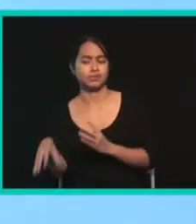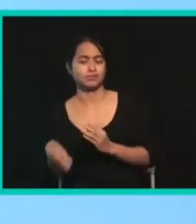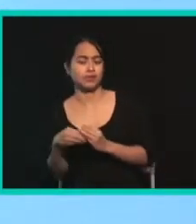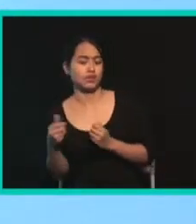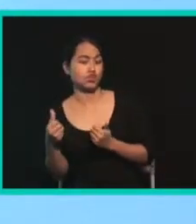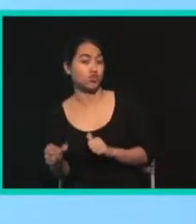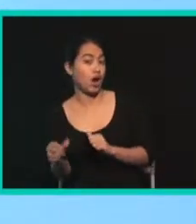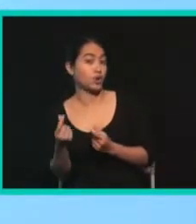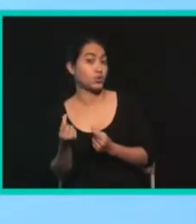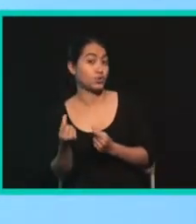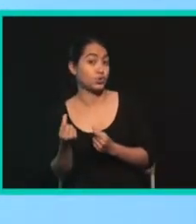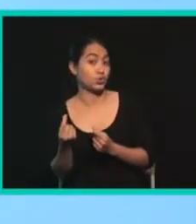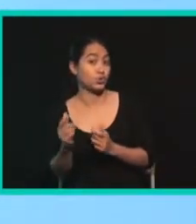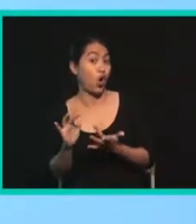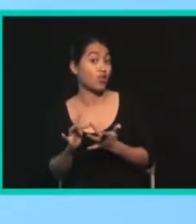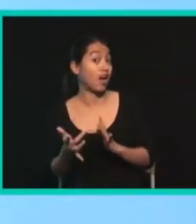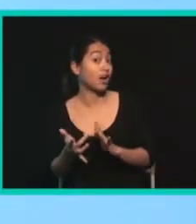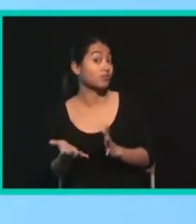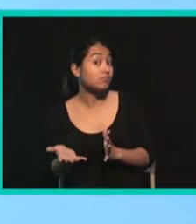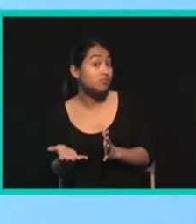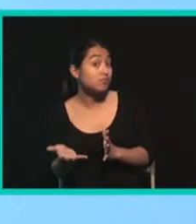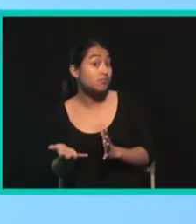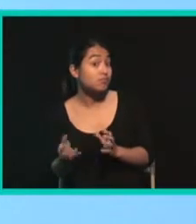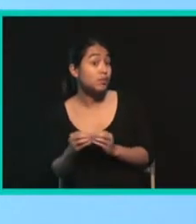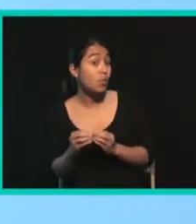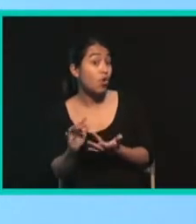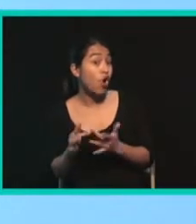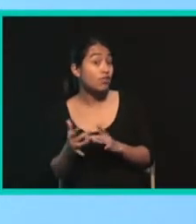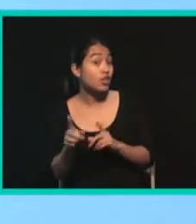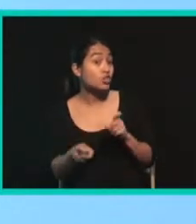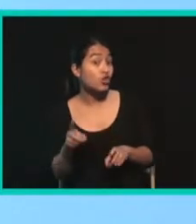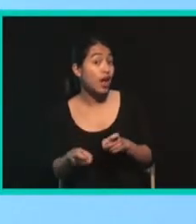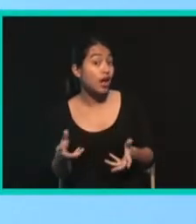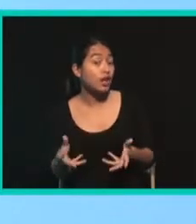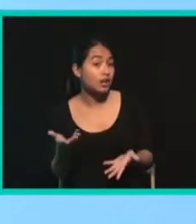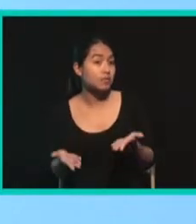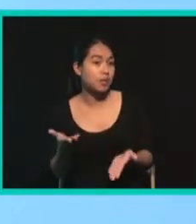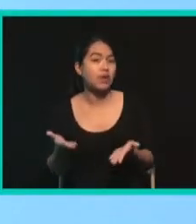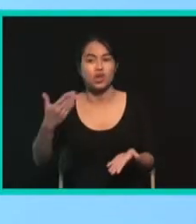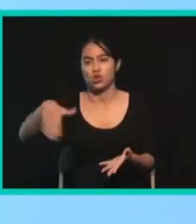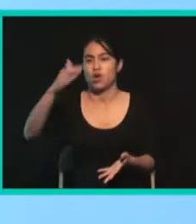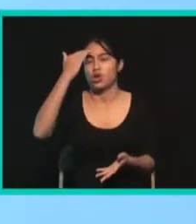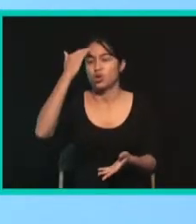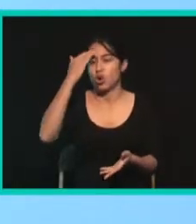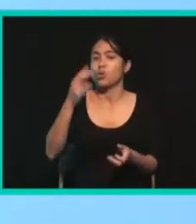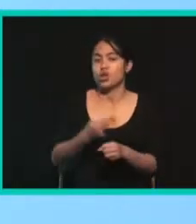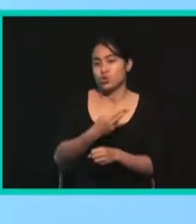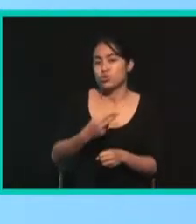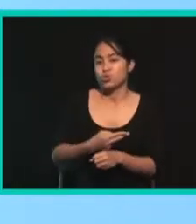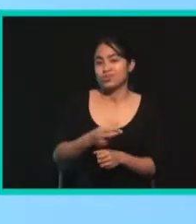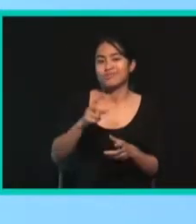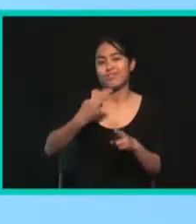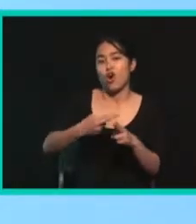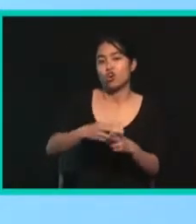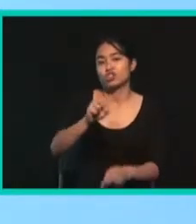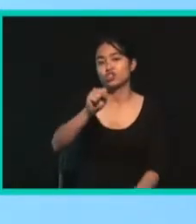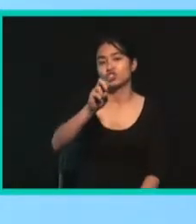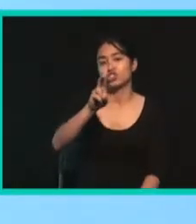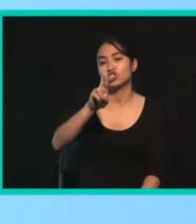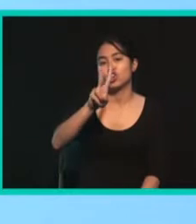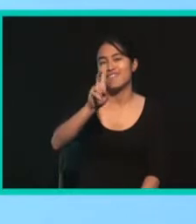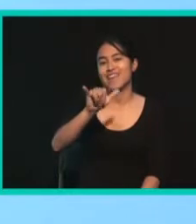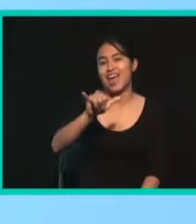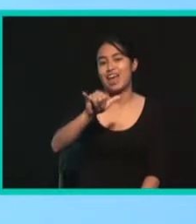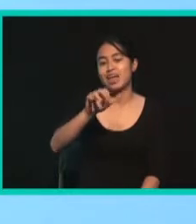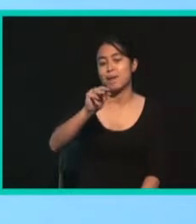try to do it online? So there's a lot of online survey instruments that you all probably know of. We use SurveyMonkey, and we set it up